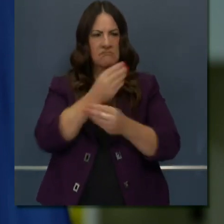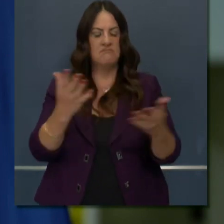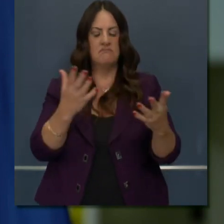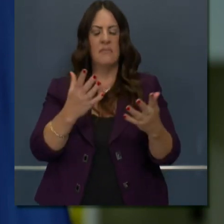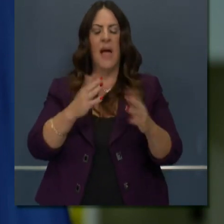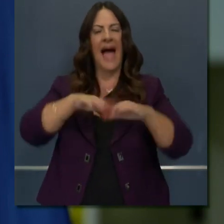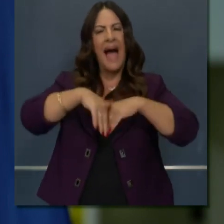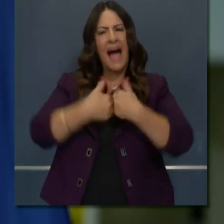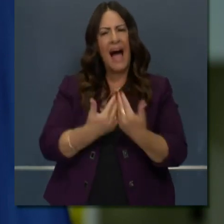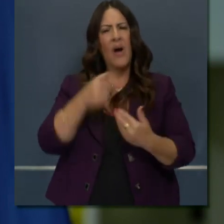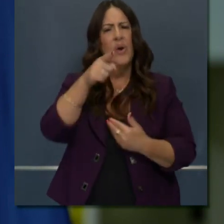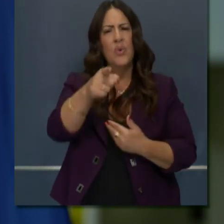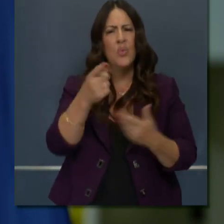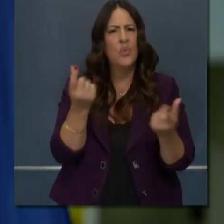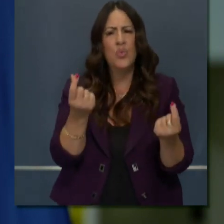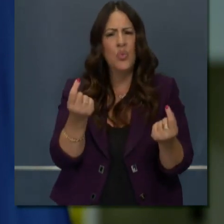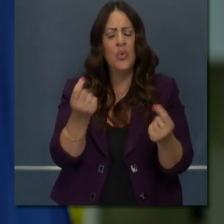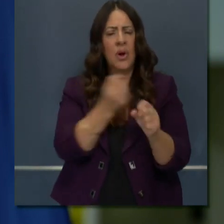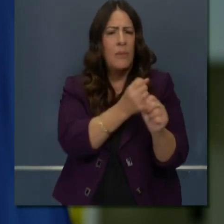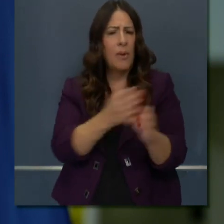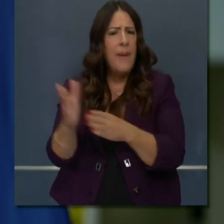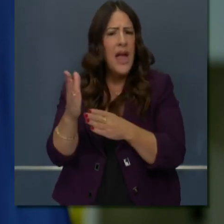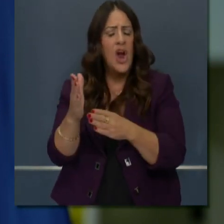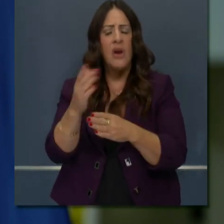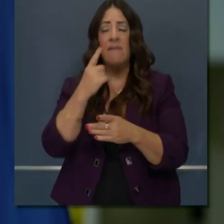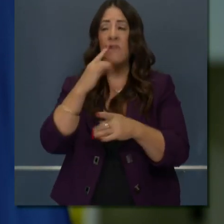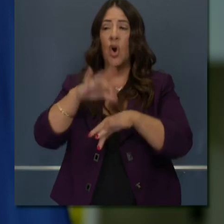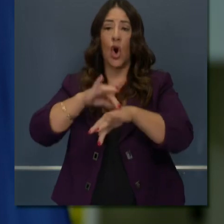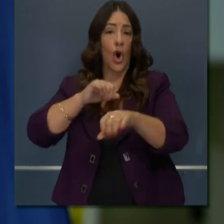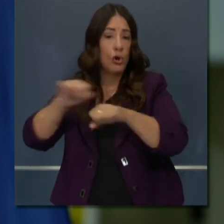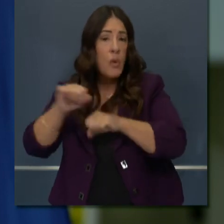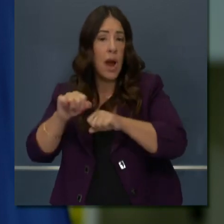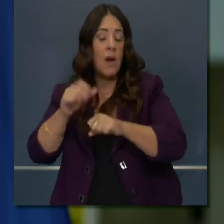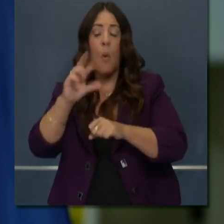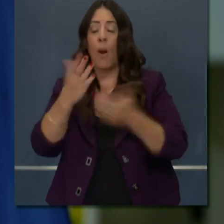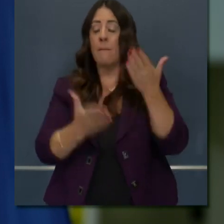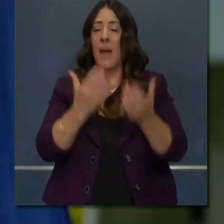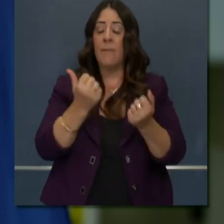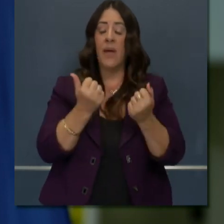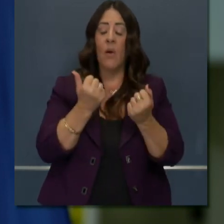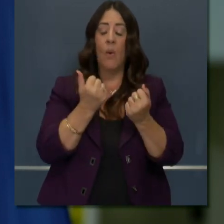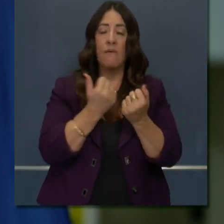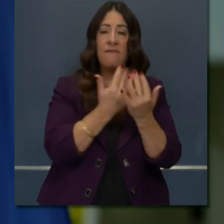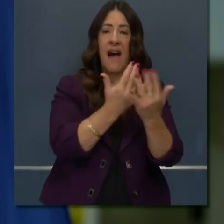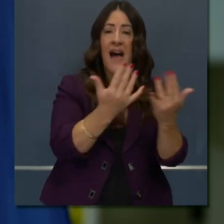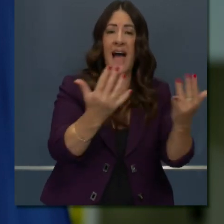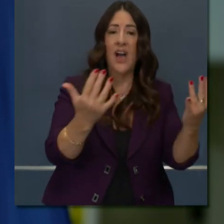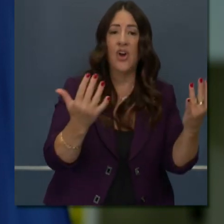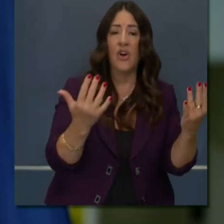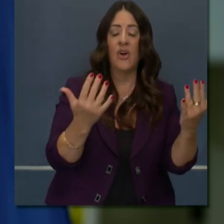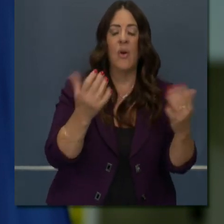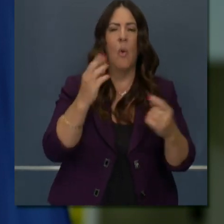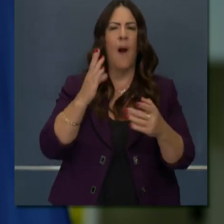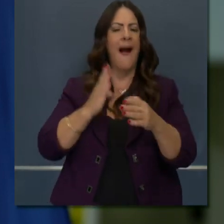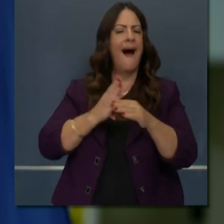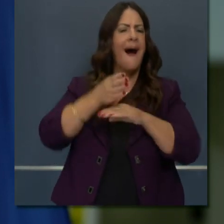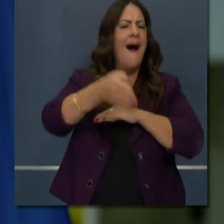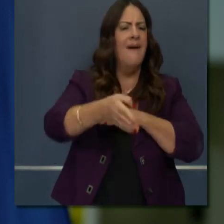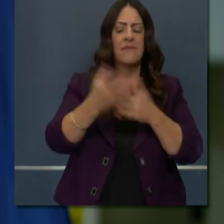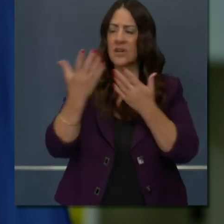you manage a natural disaster, be it an earthquake, a wildfire, or the